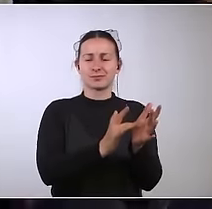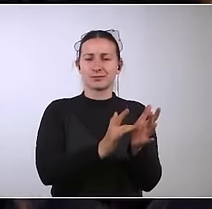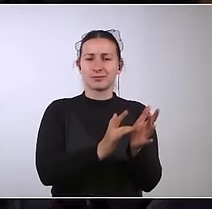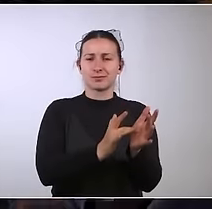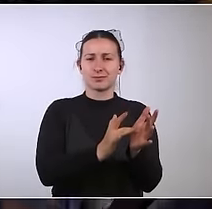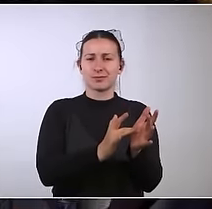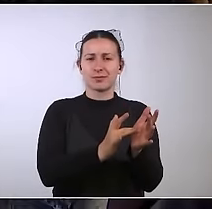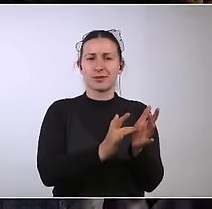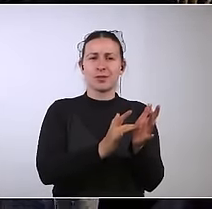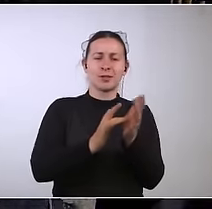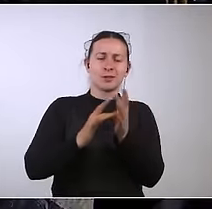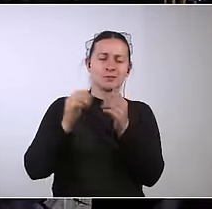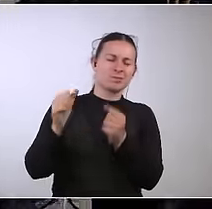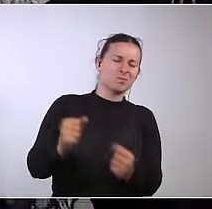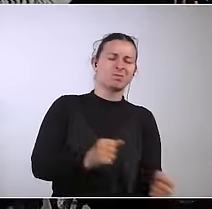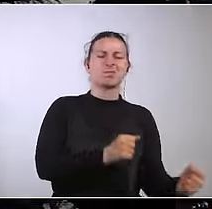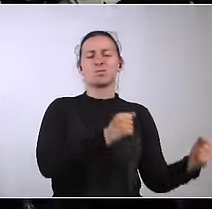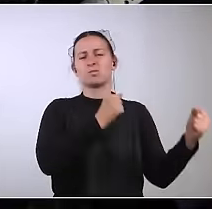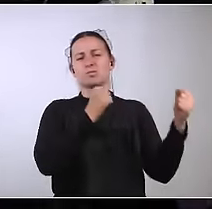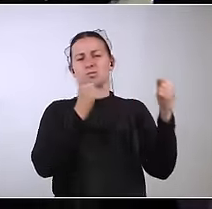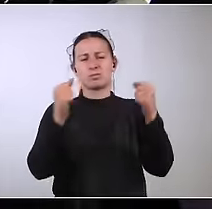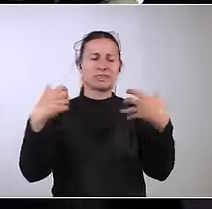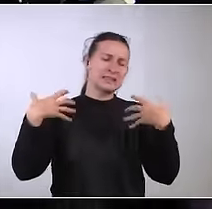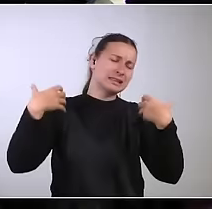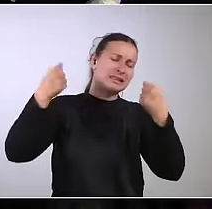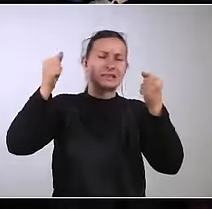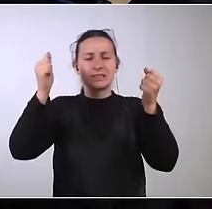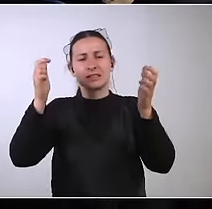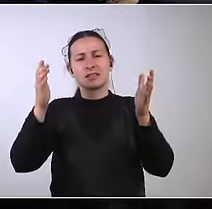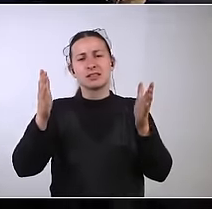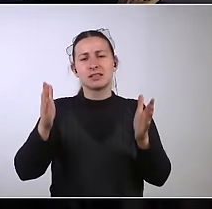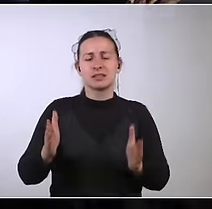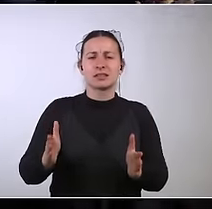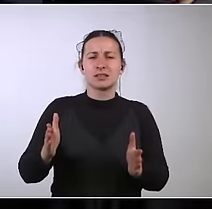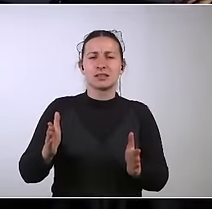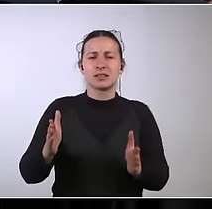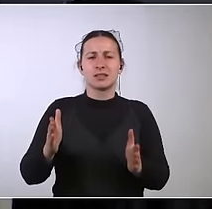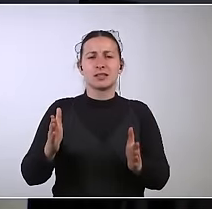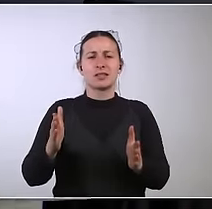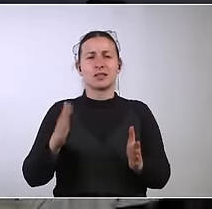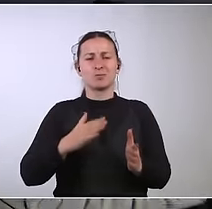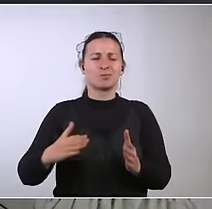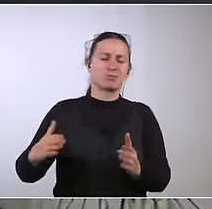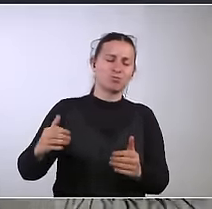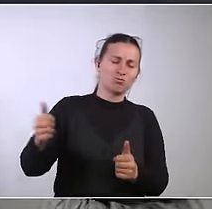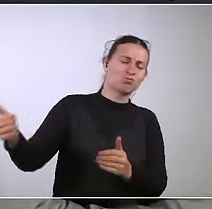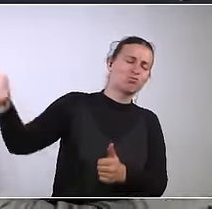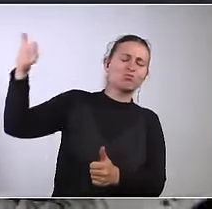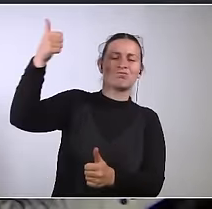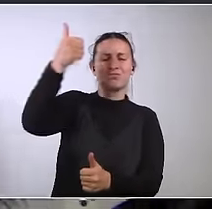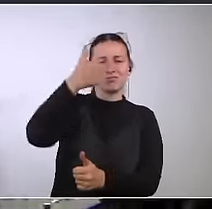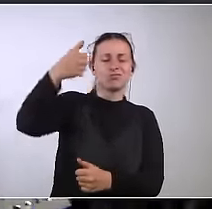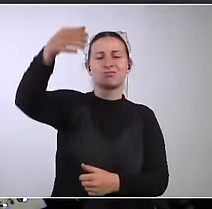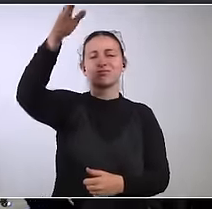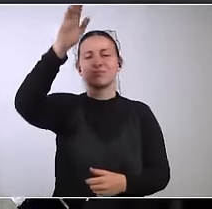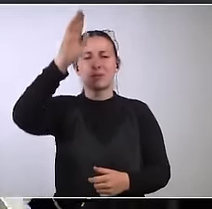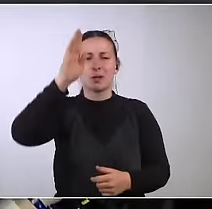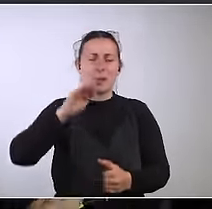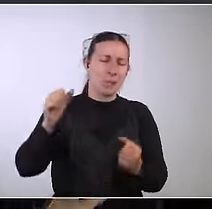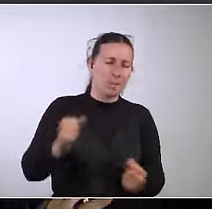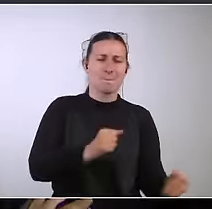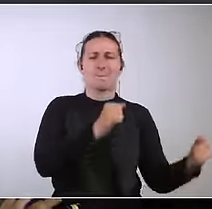He's El Shaddai. He's Adonai. Jehovah God. He's the